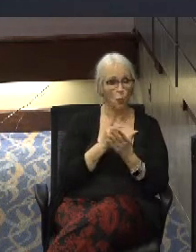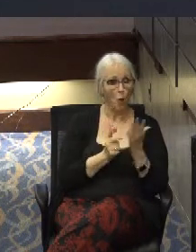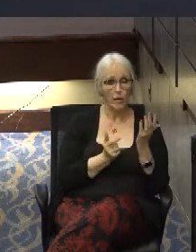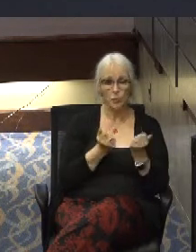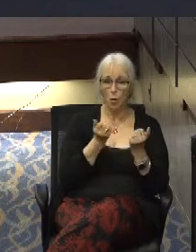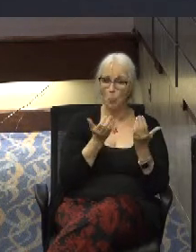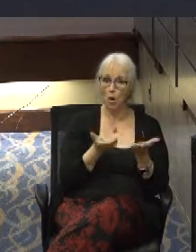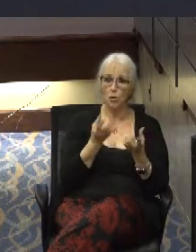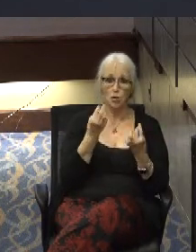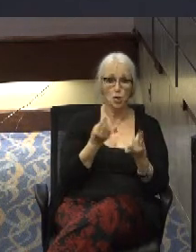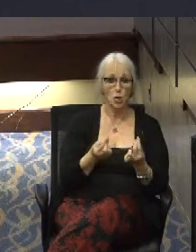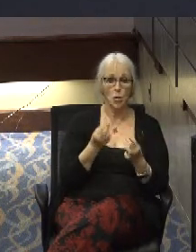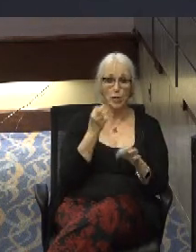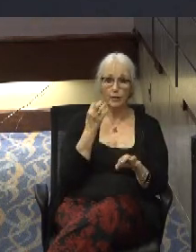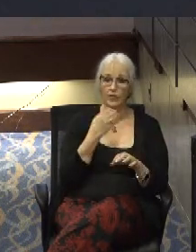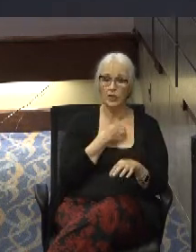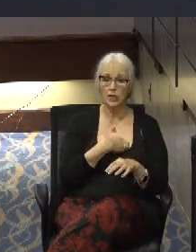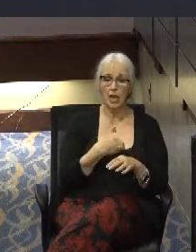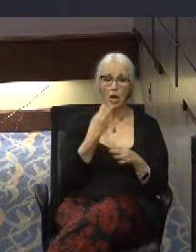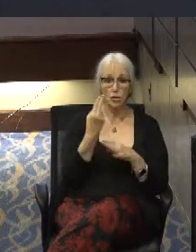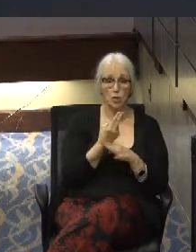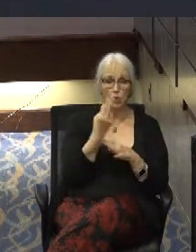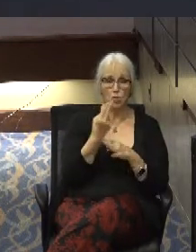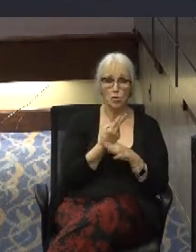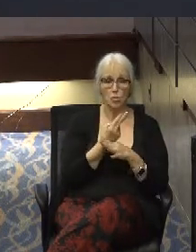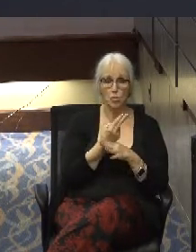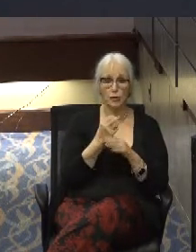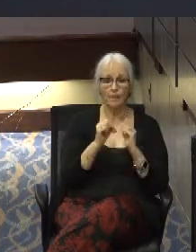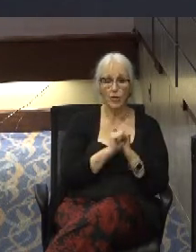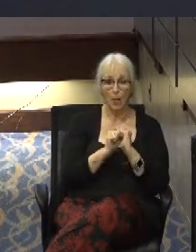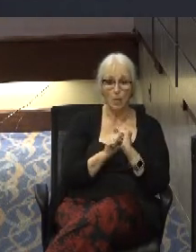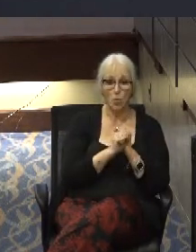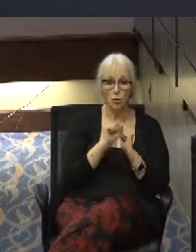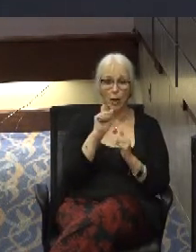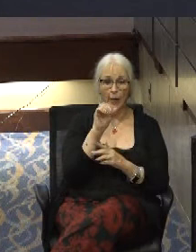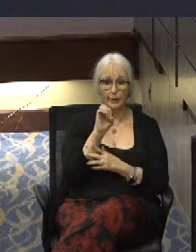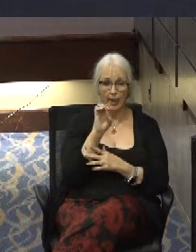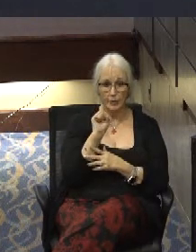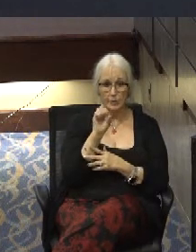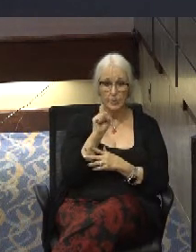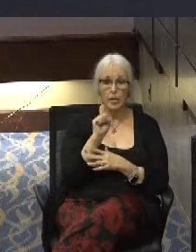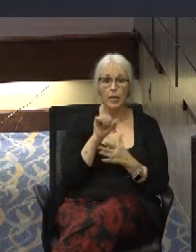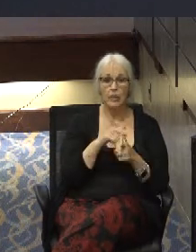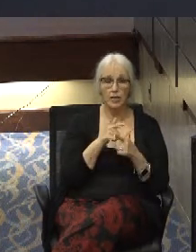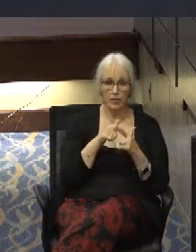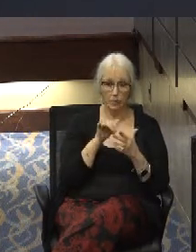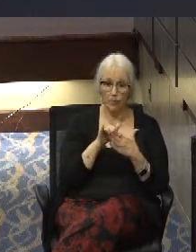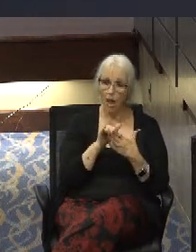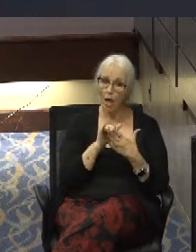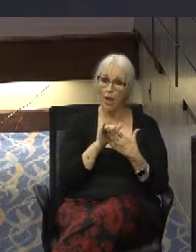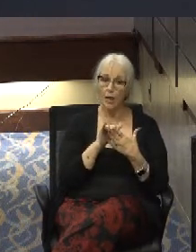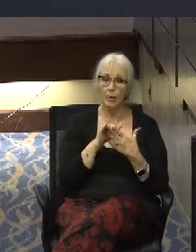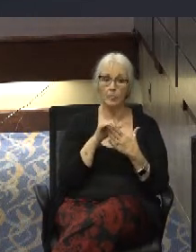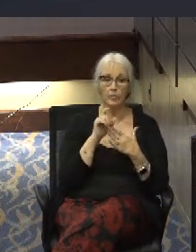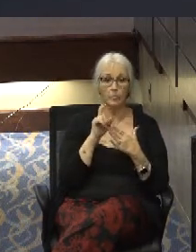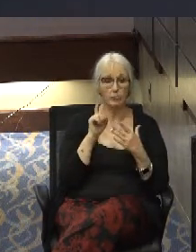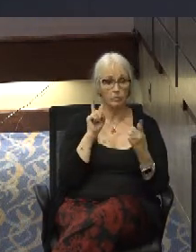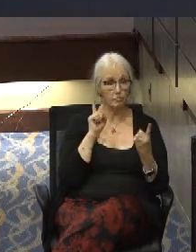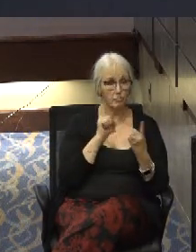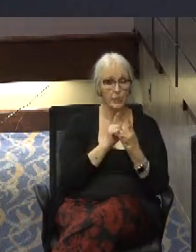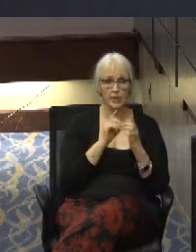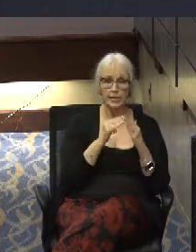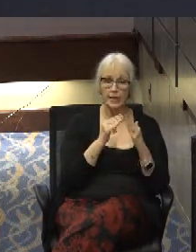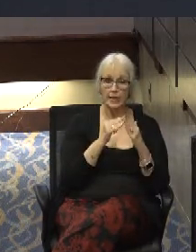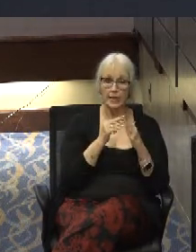If he desired to use that for commercial access, that would be subject to meeting all city ordinance requirements